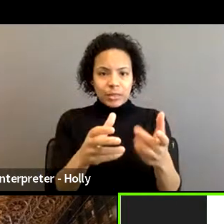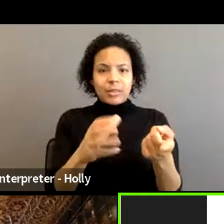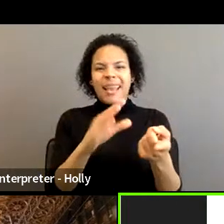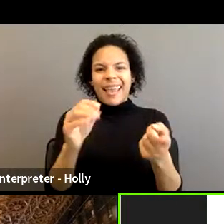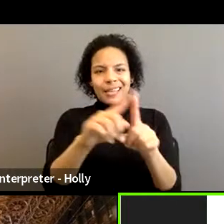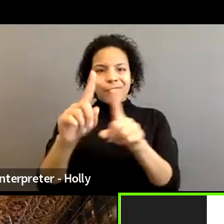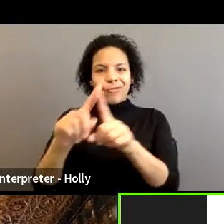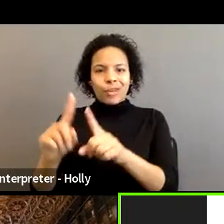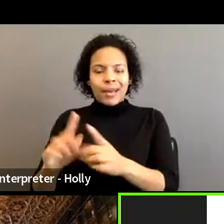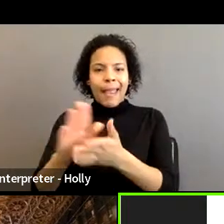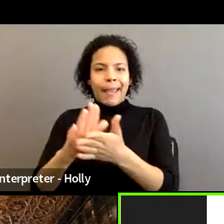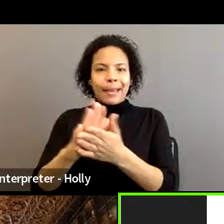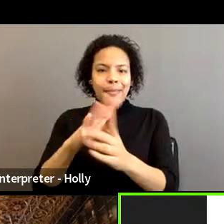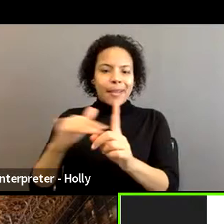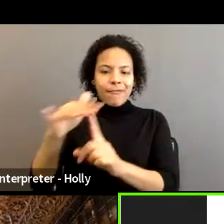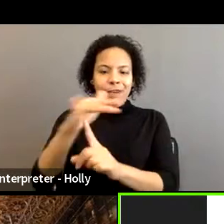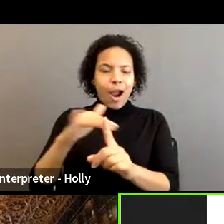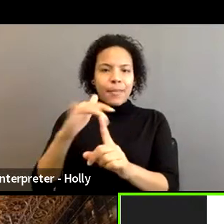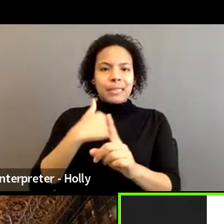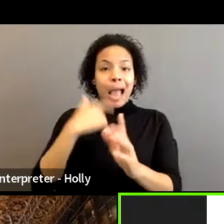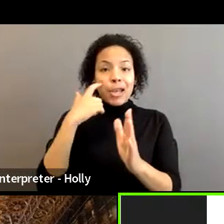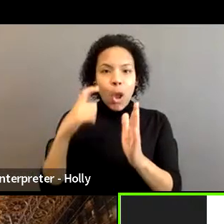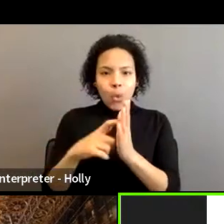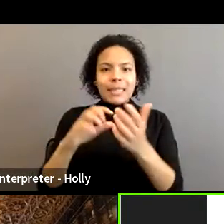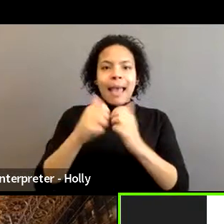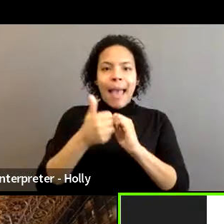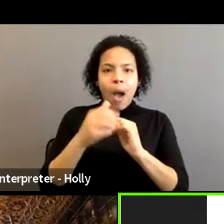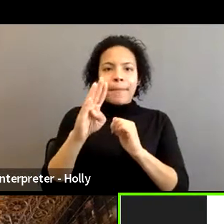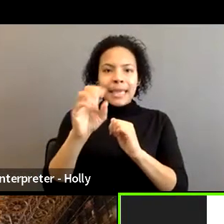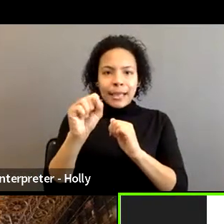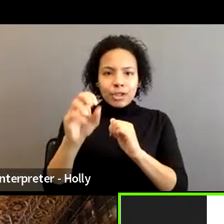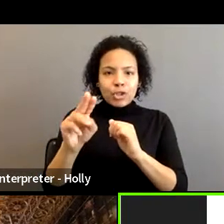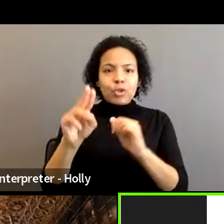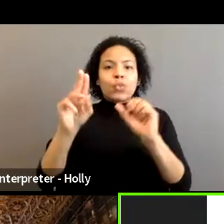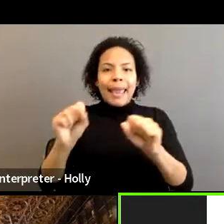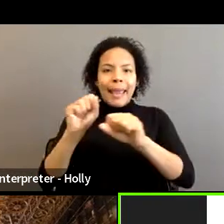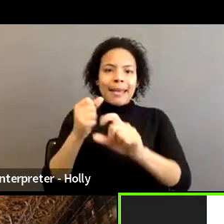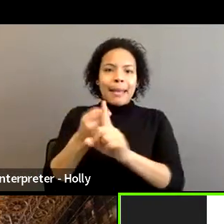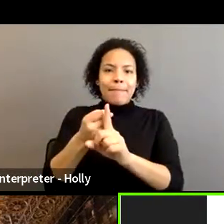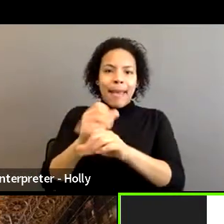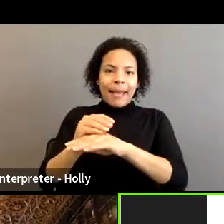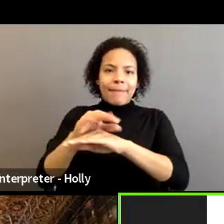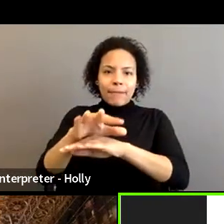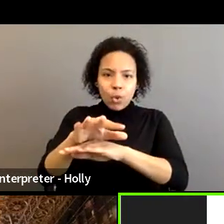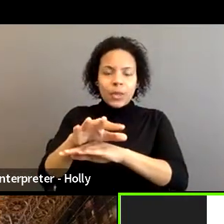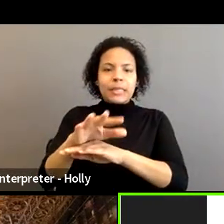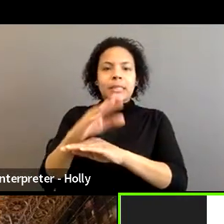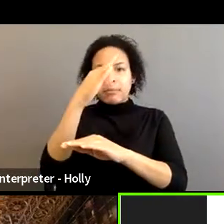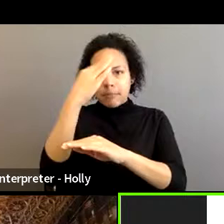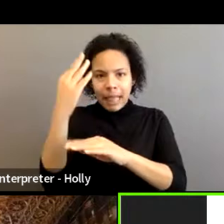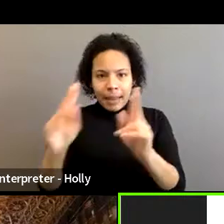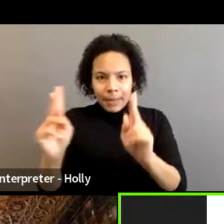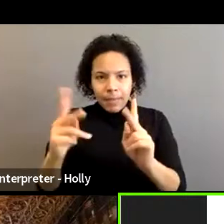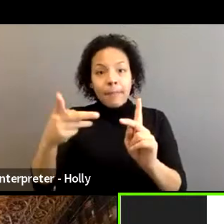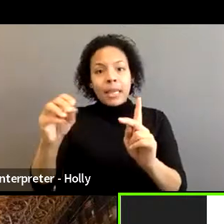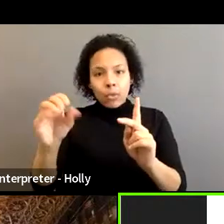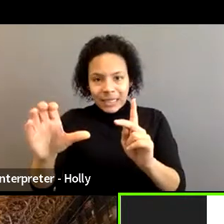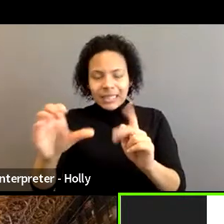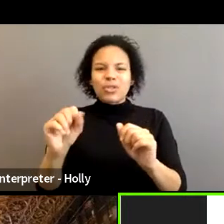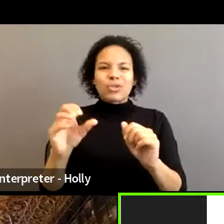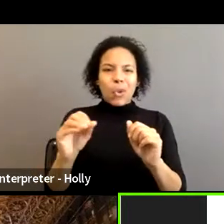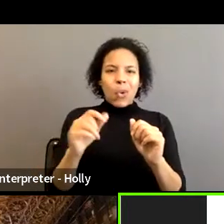see the effect on people of color with these programs in set and without these programs in set at